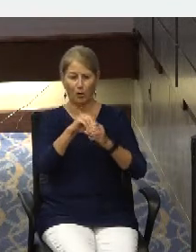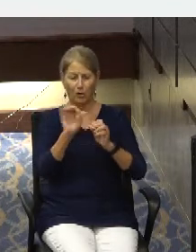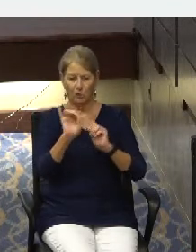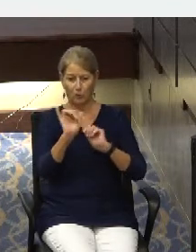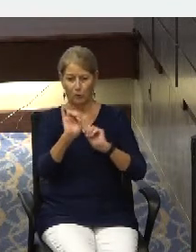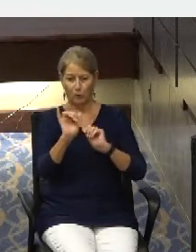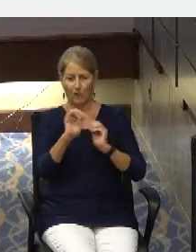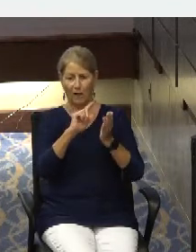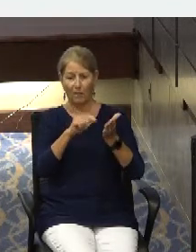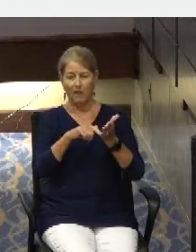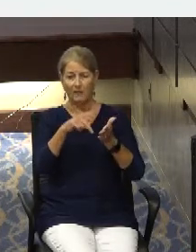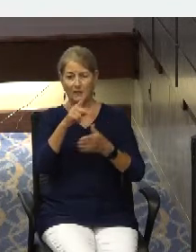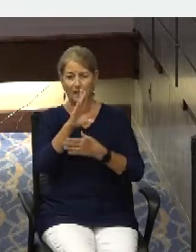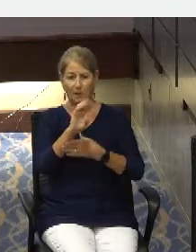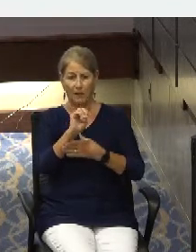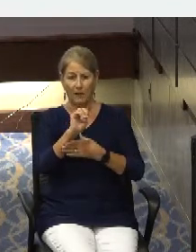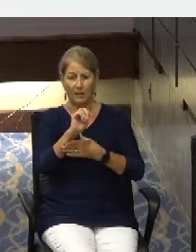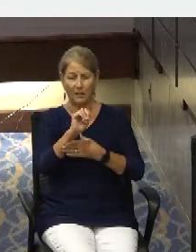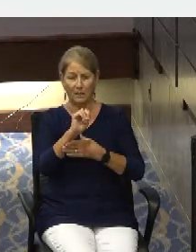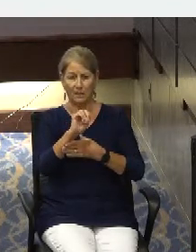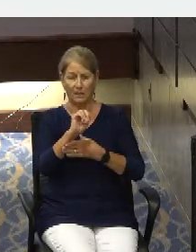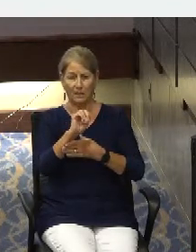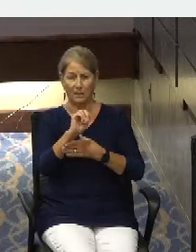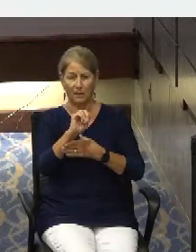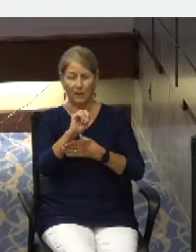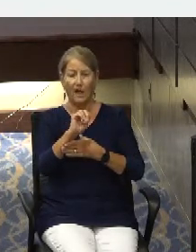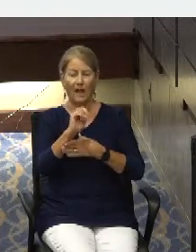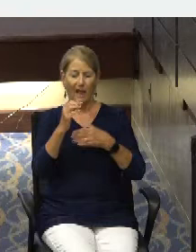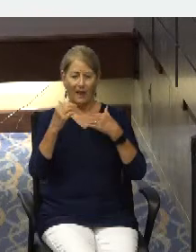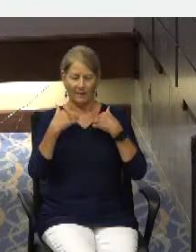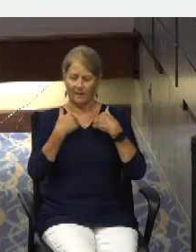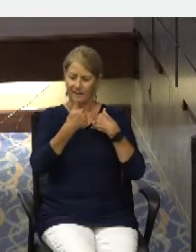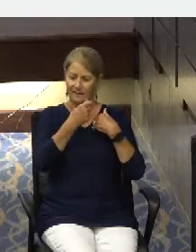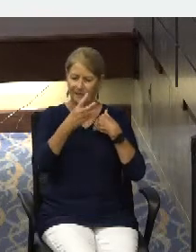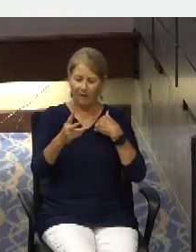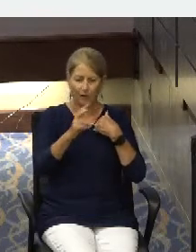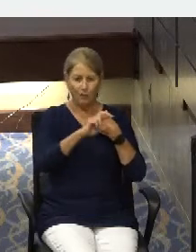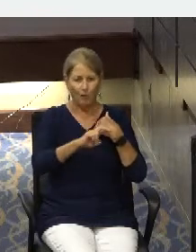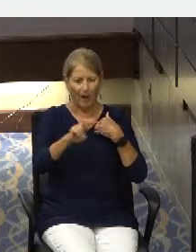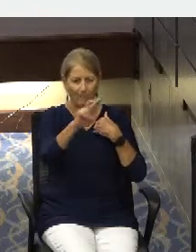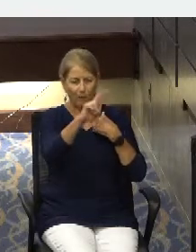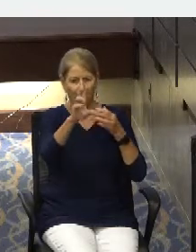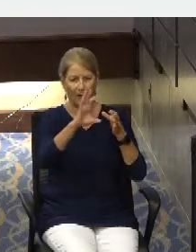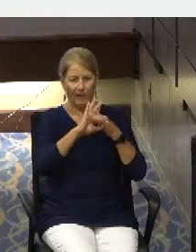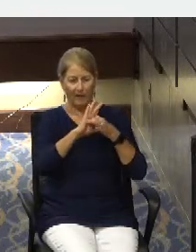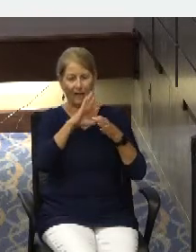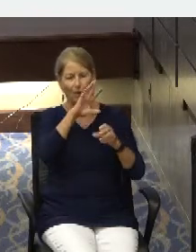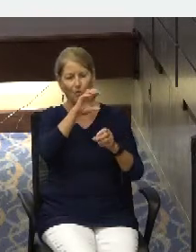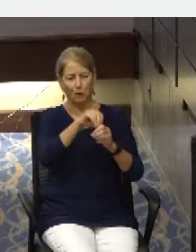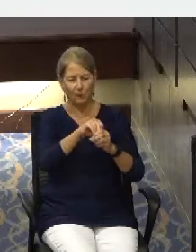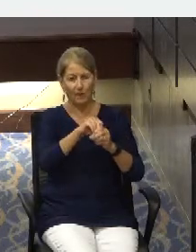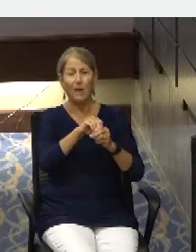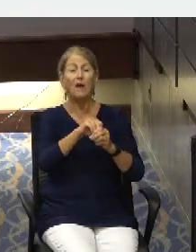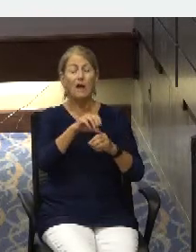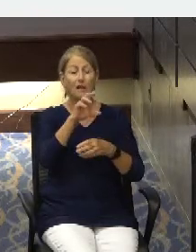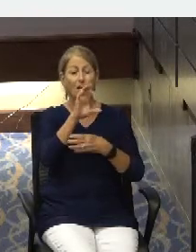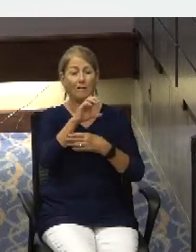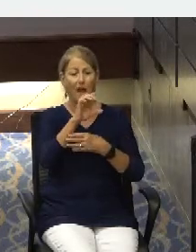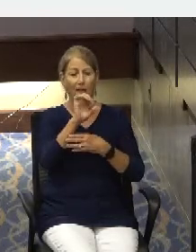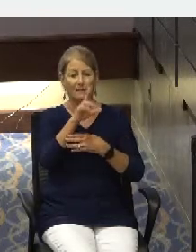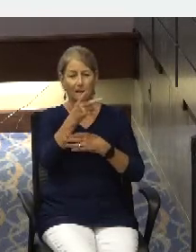piece interprets several travel-related themes, including the flight patterns of the scissor-tailed